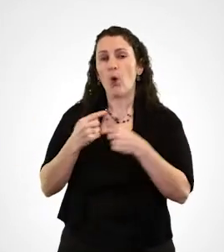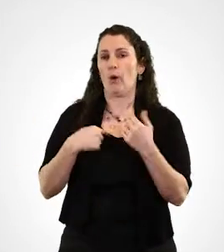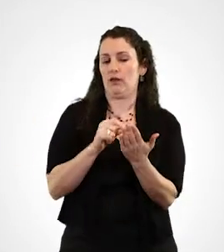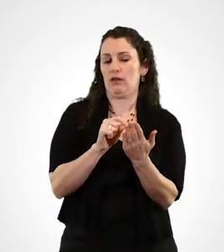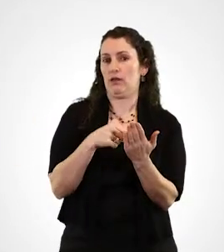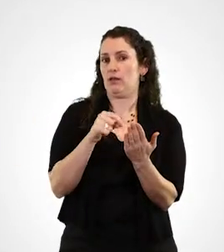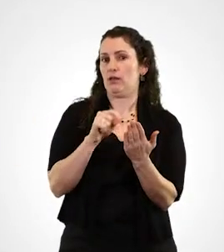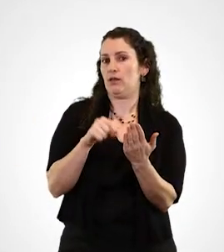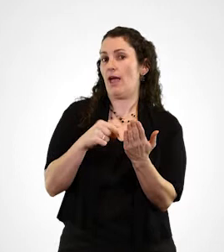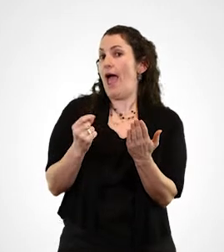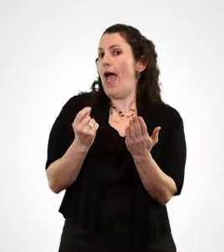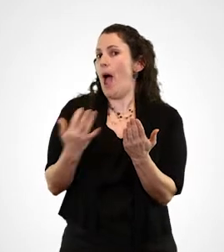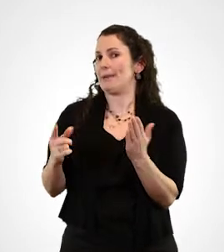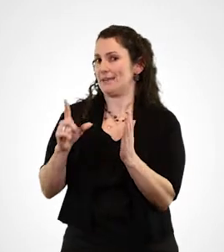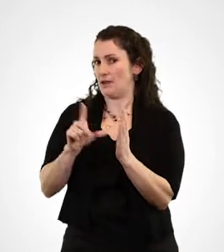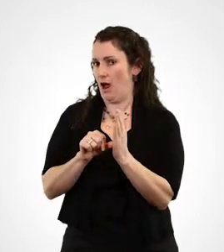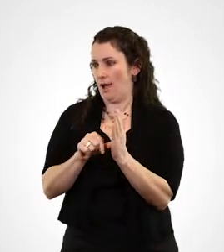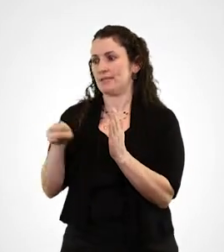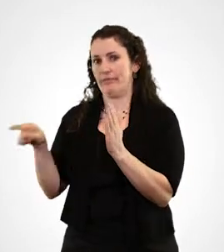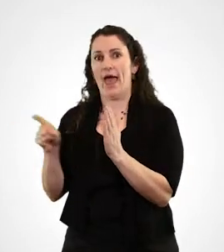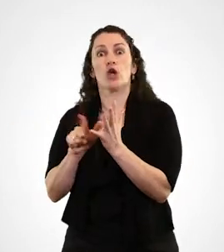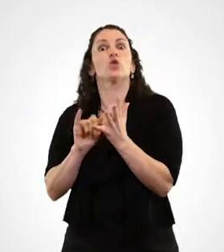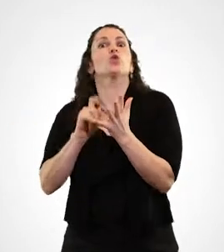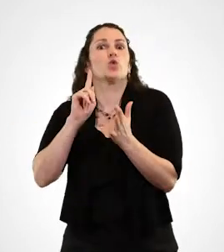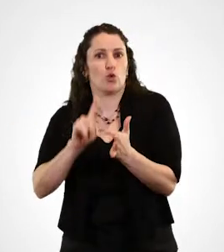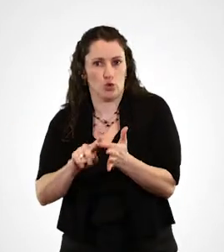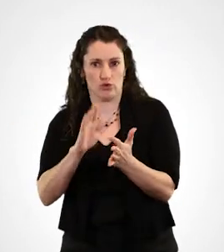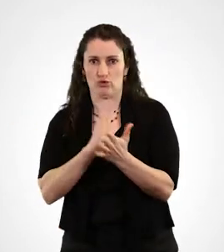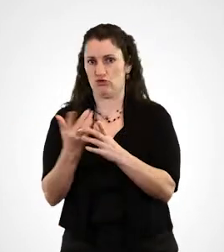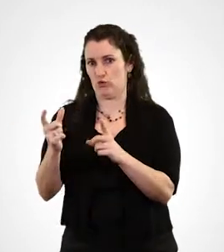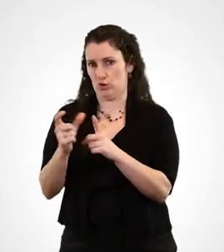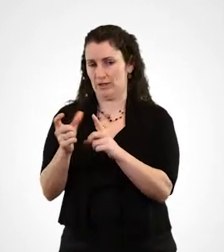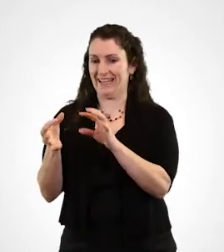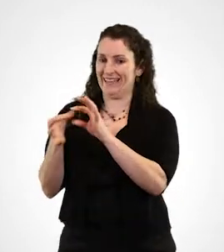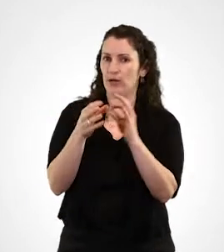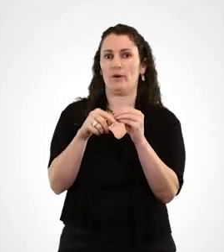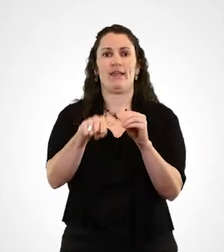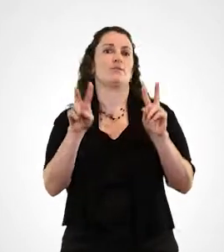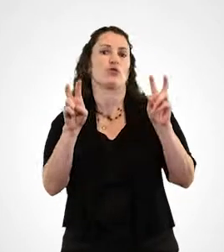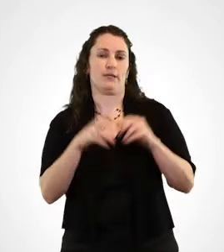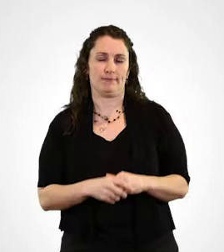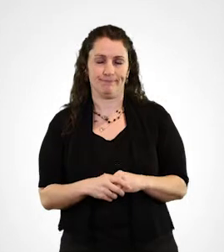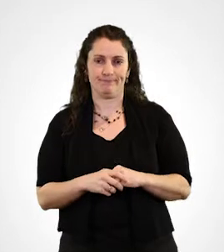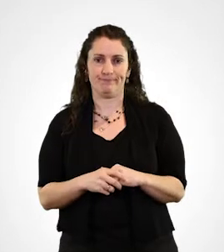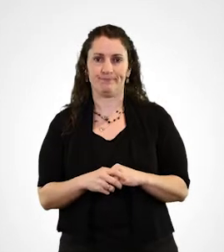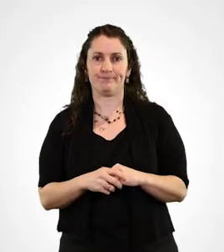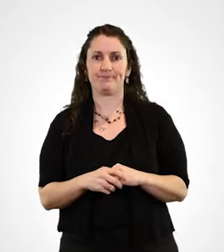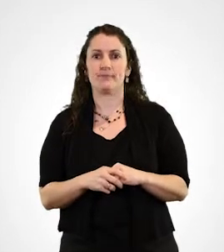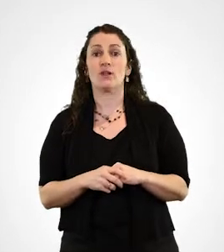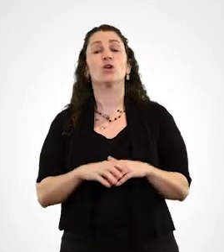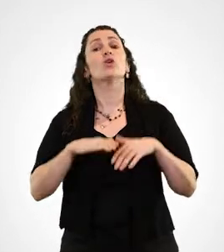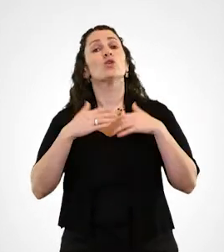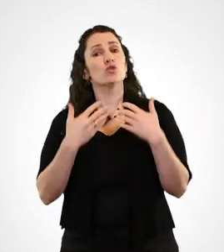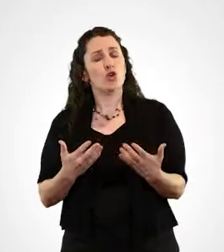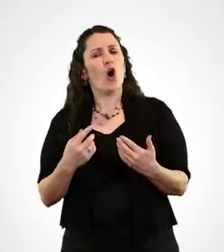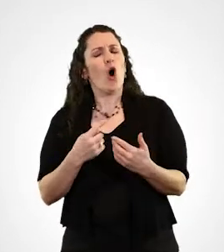they were used appropriately while talking about the topic. So you'll remember that I had talked about how